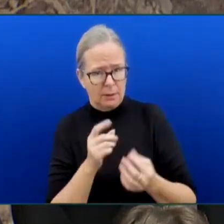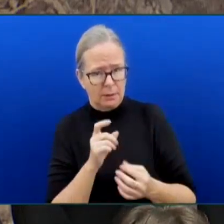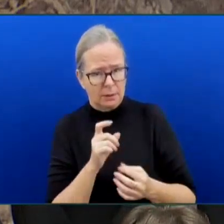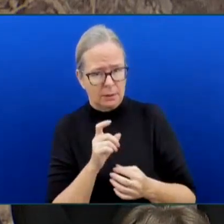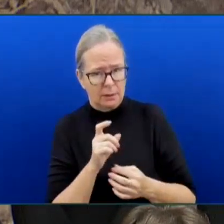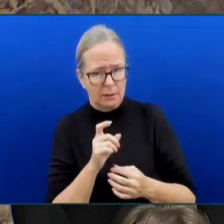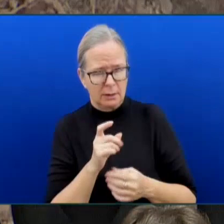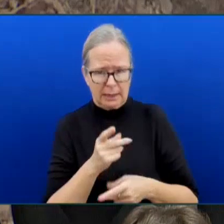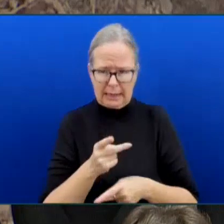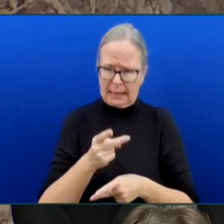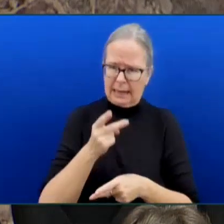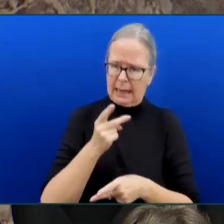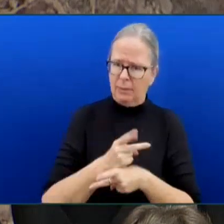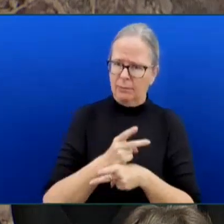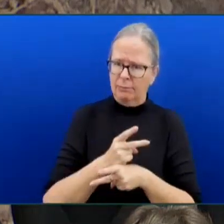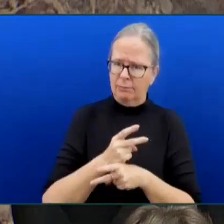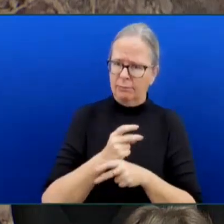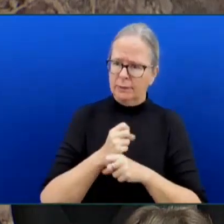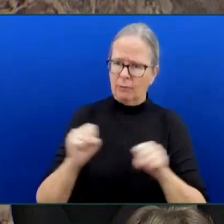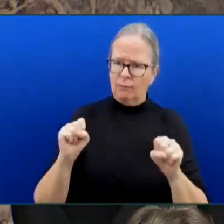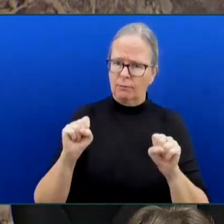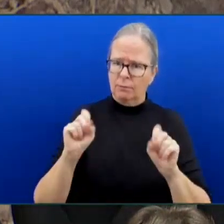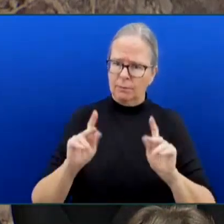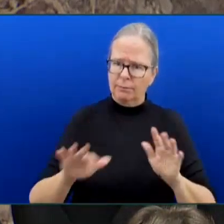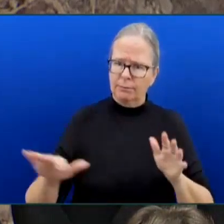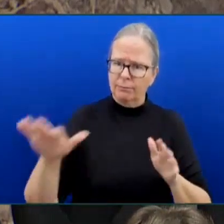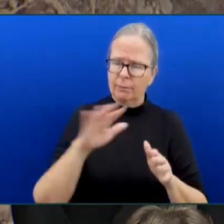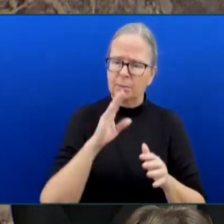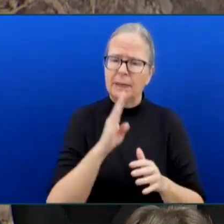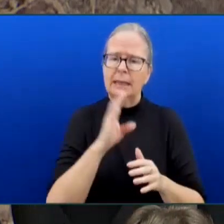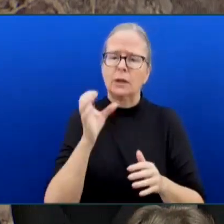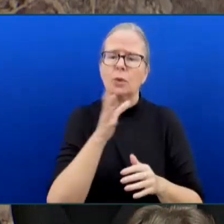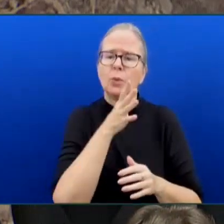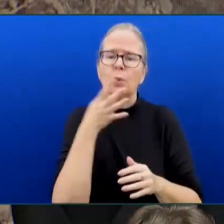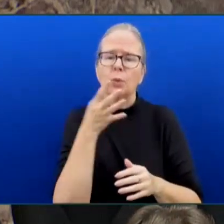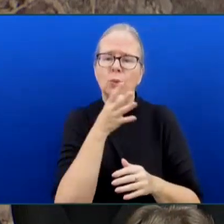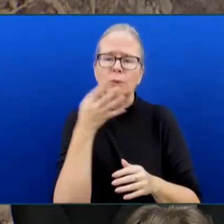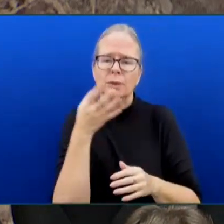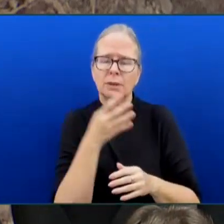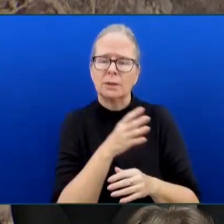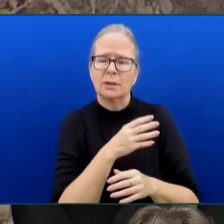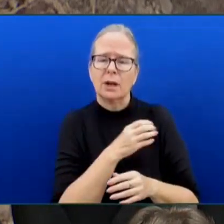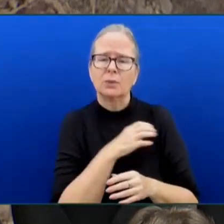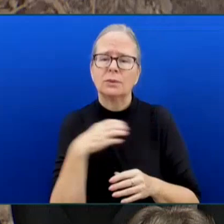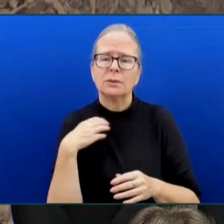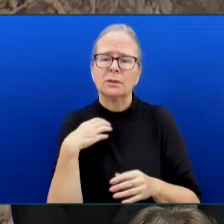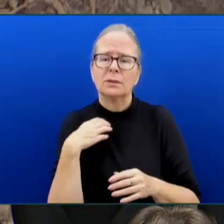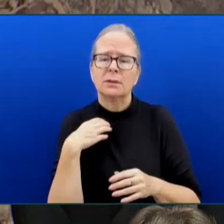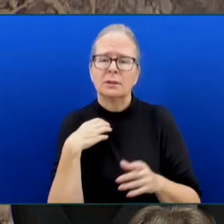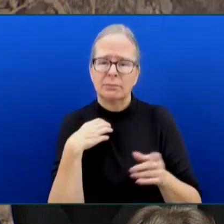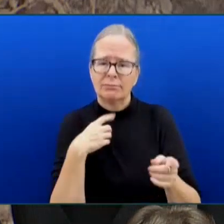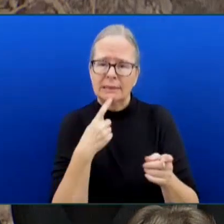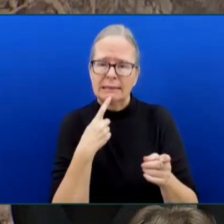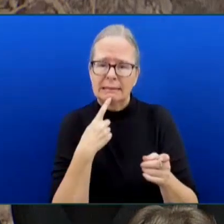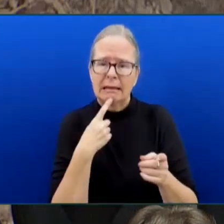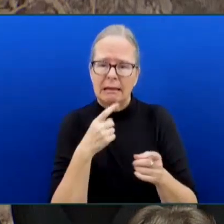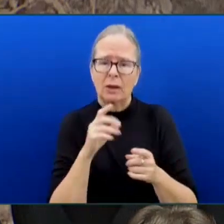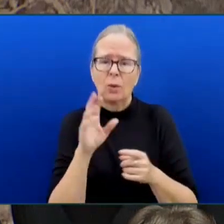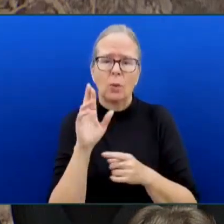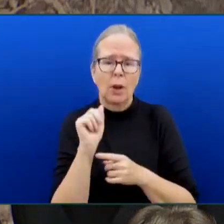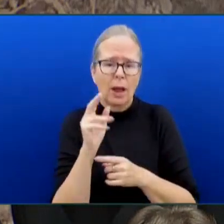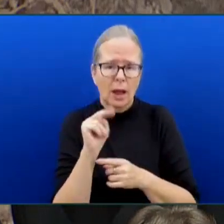Agriculture Council says that farmers and ranchers have been subjected to more and more online bullying and harassment, as well